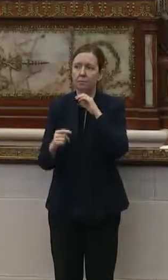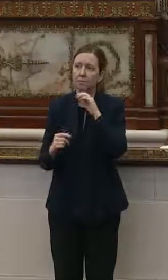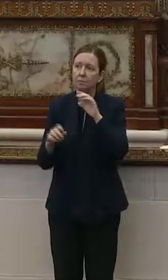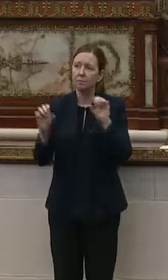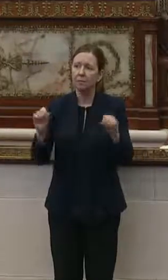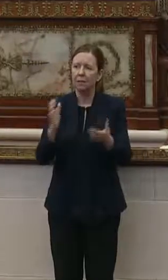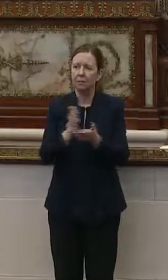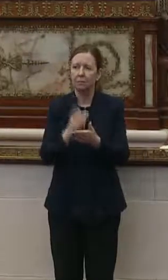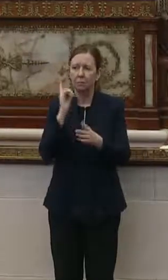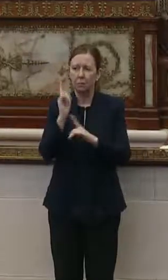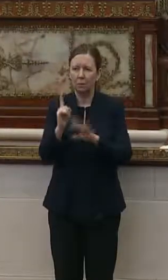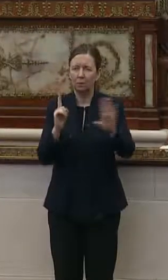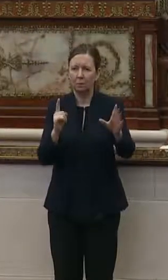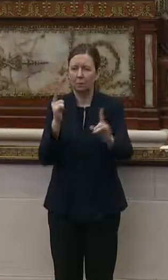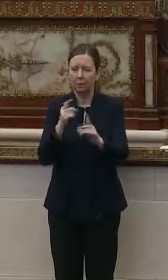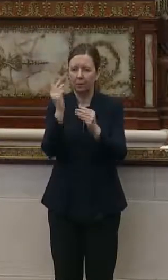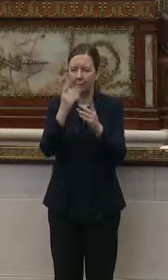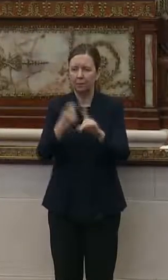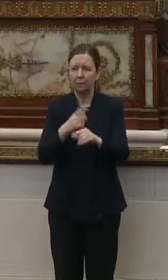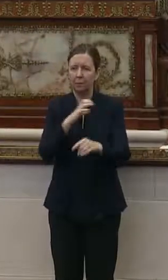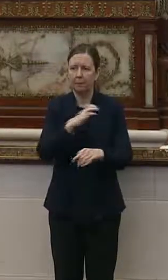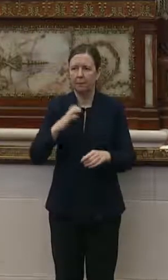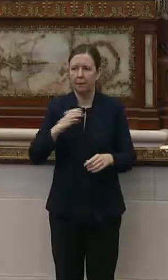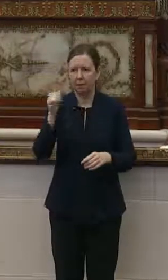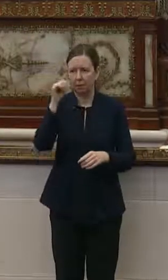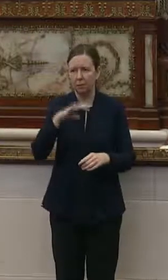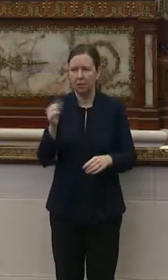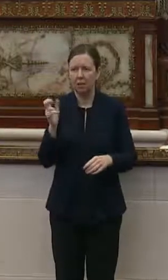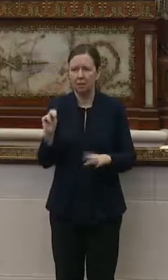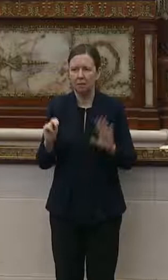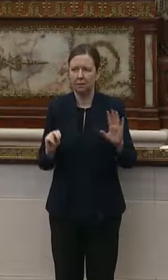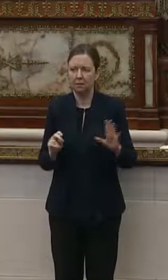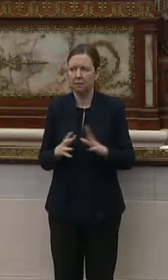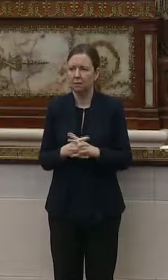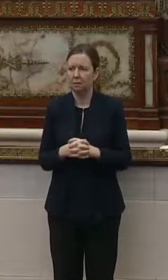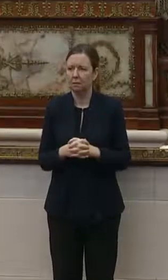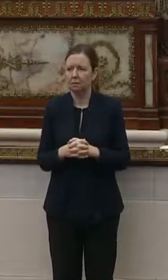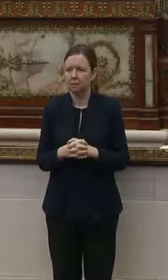we pause 1 second? We had a point of information from Councilman Johnson.